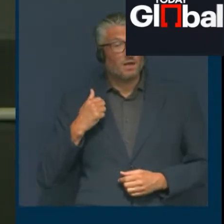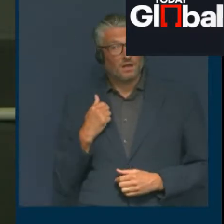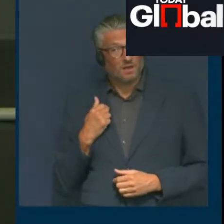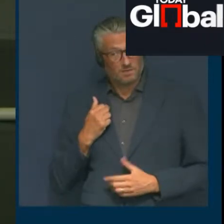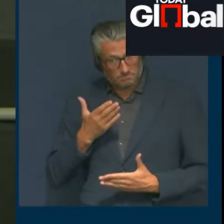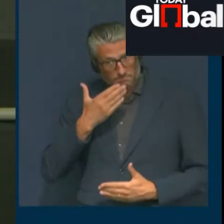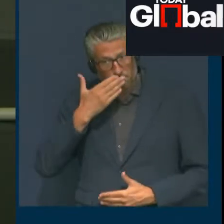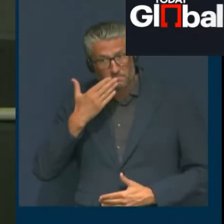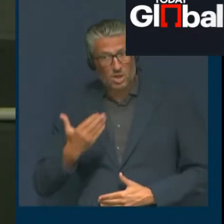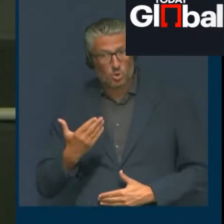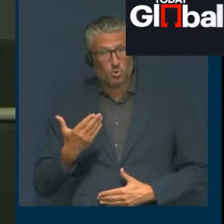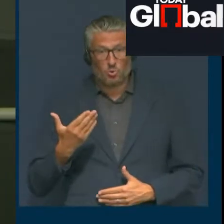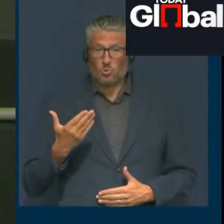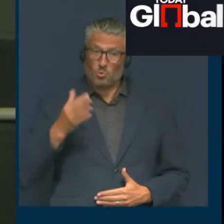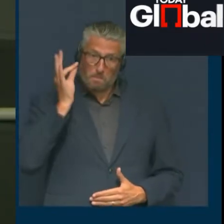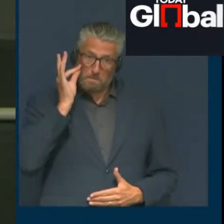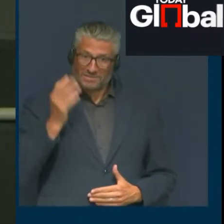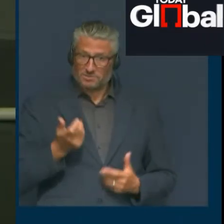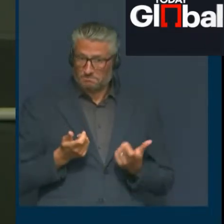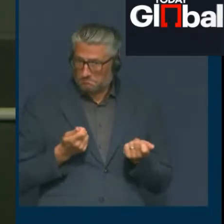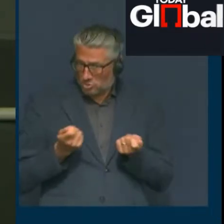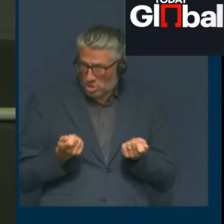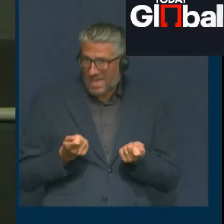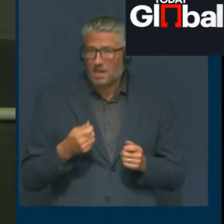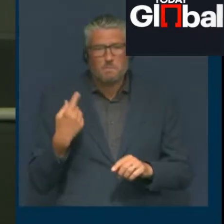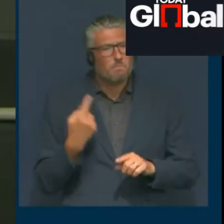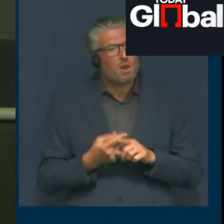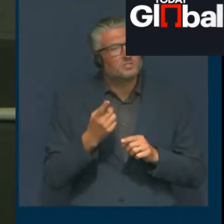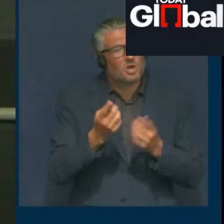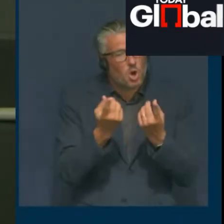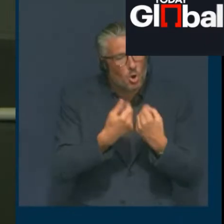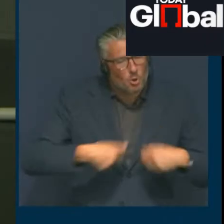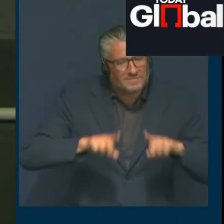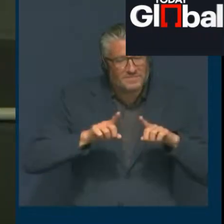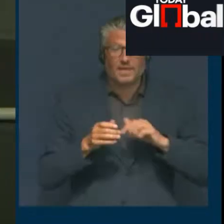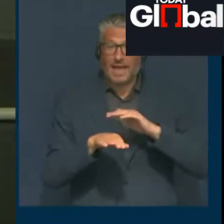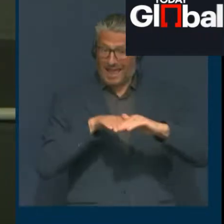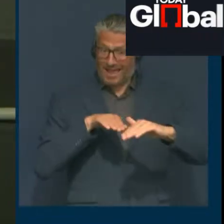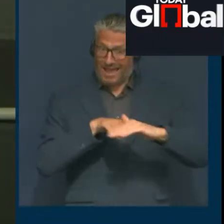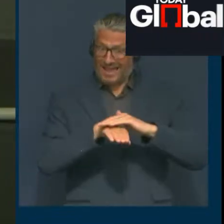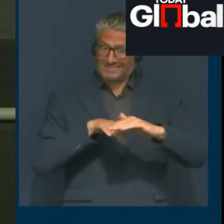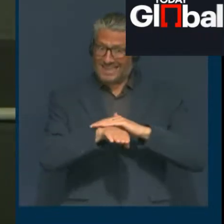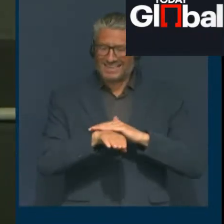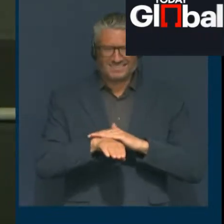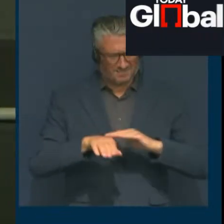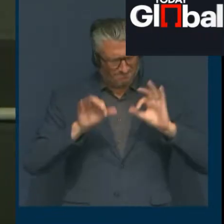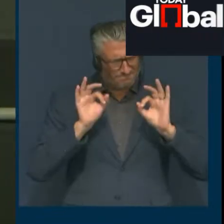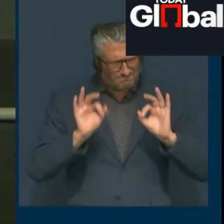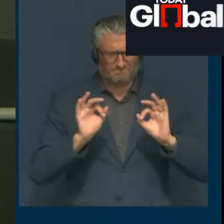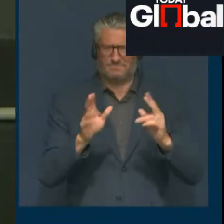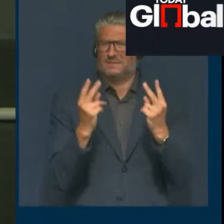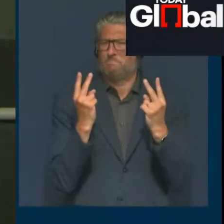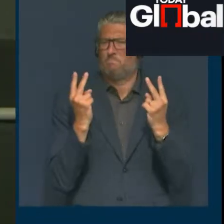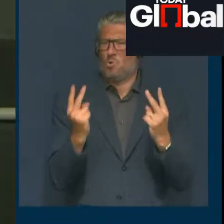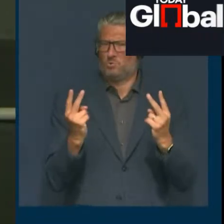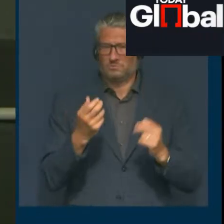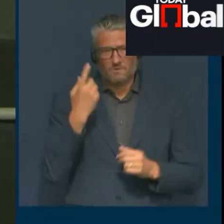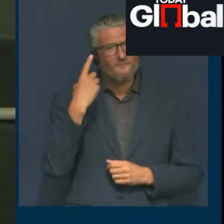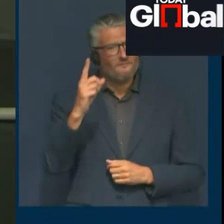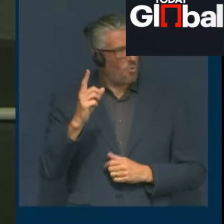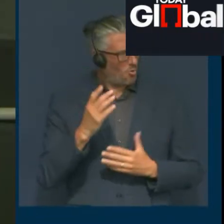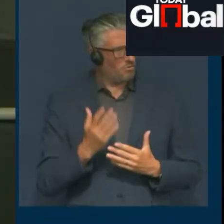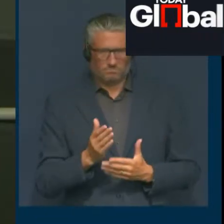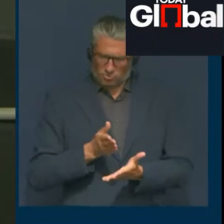of the committee, accessibility is not a privilege, it's a precondition for the exercise of rights. For this reason, the State of Qatar